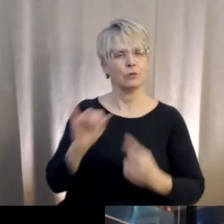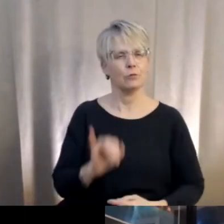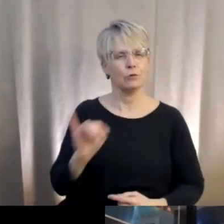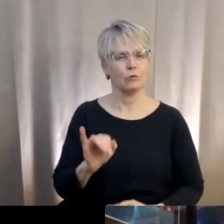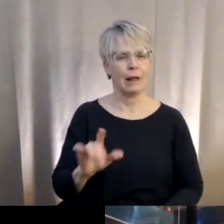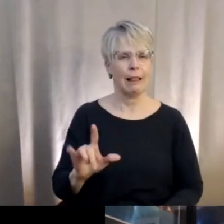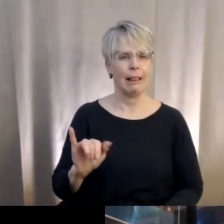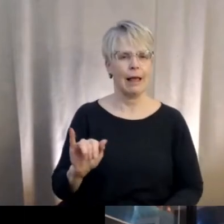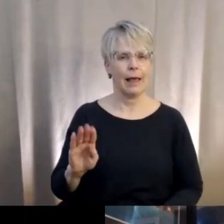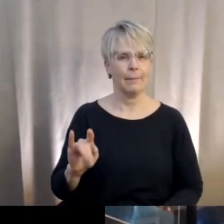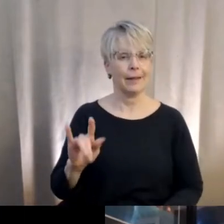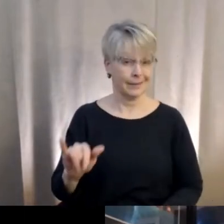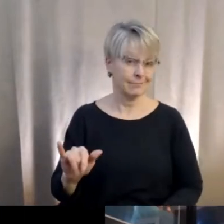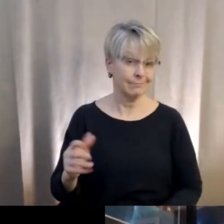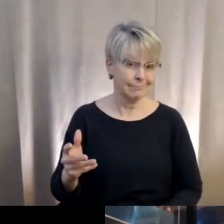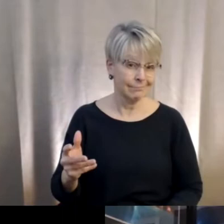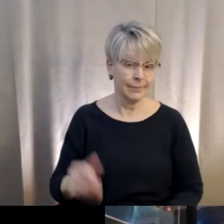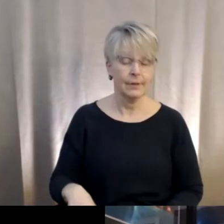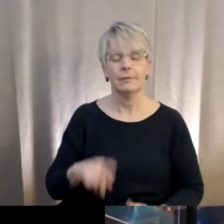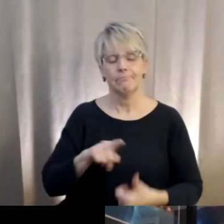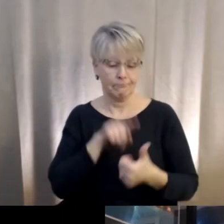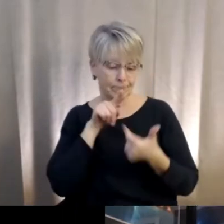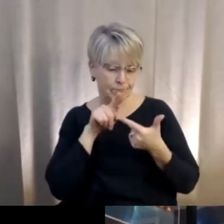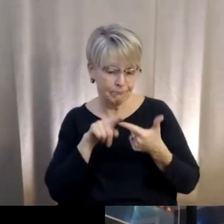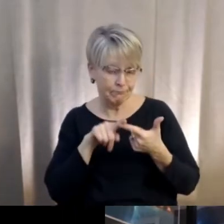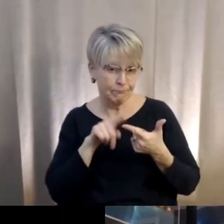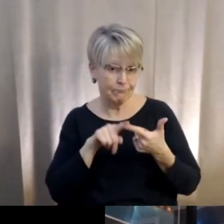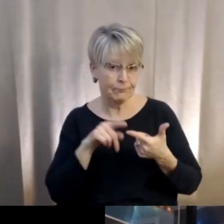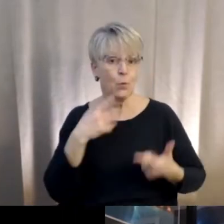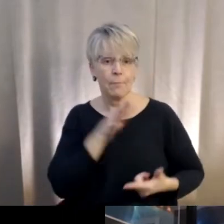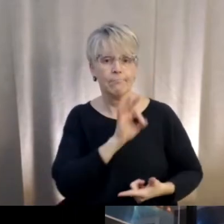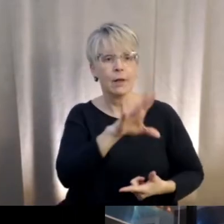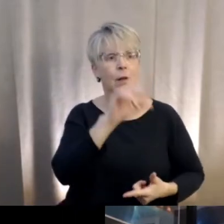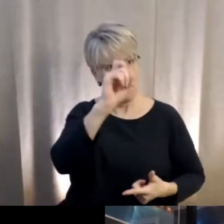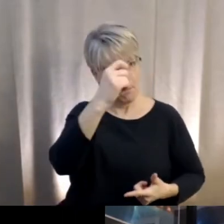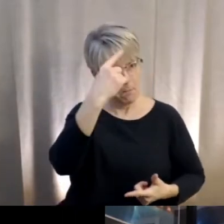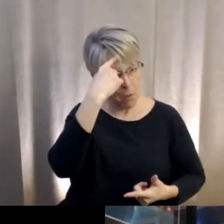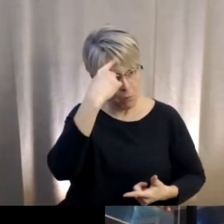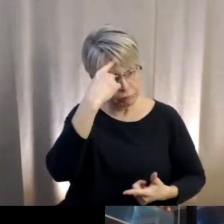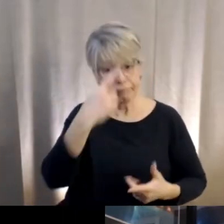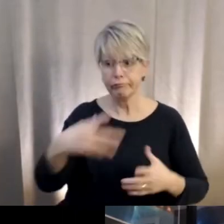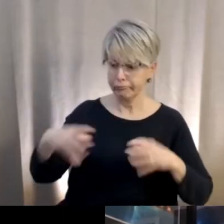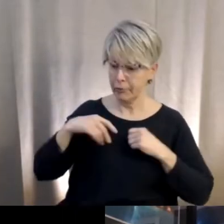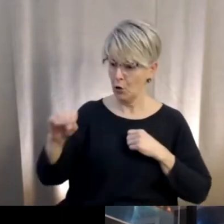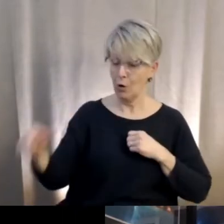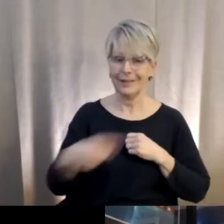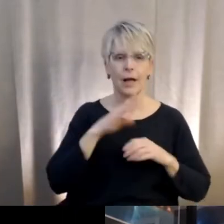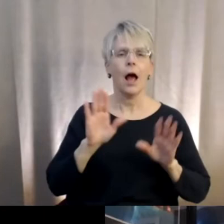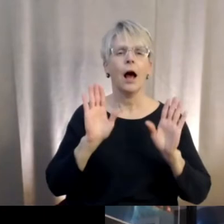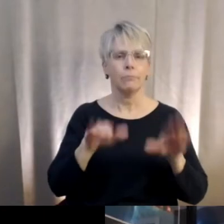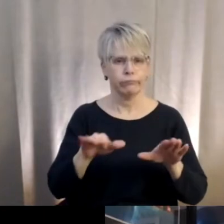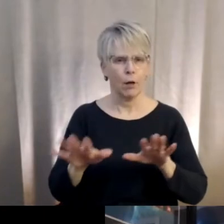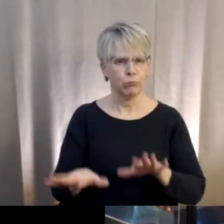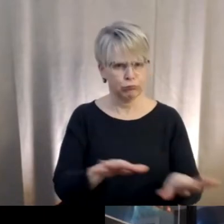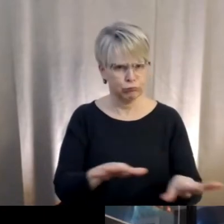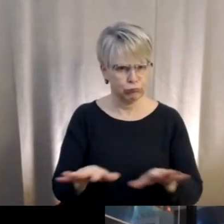together. Another thing I would mention to an employer that is going to be, onboarding a dog is just rest easy.